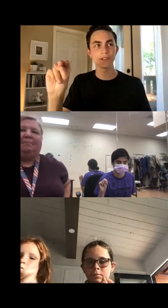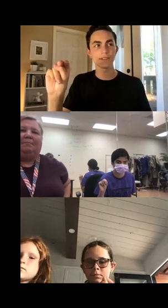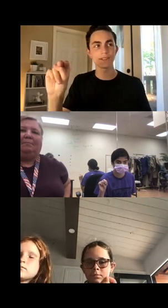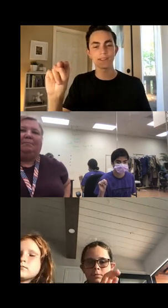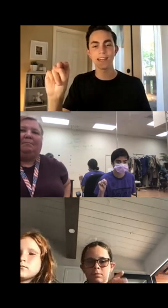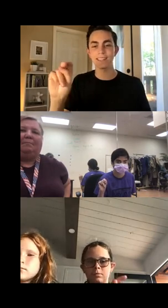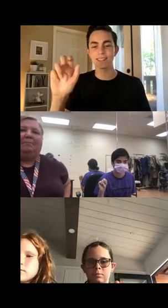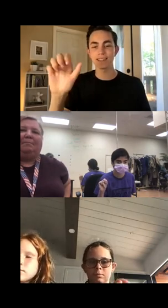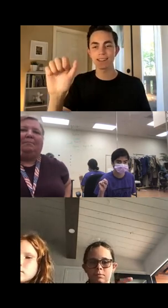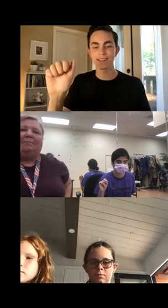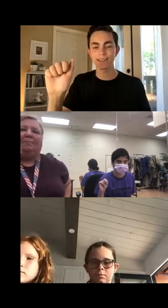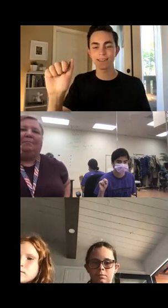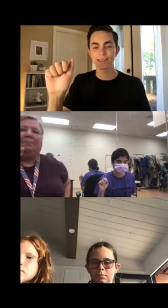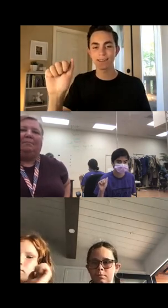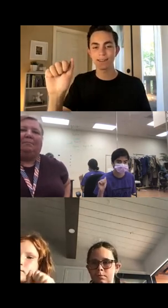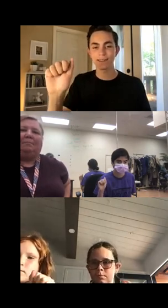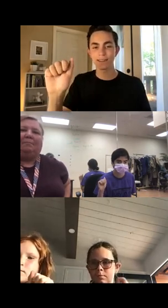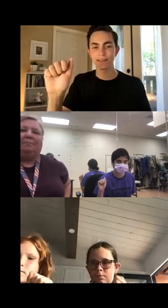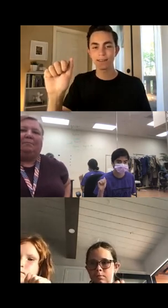Good. 8.